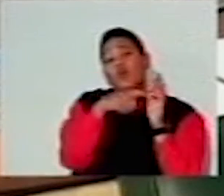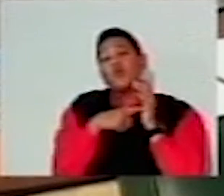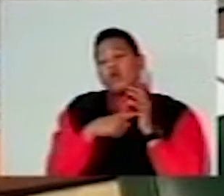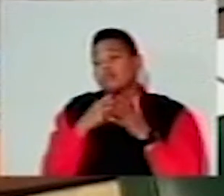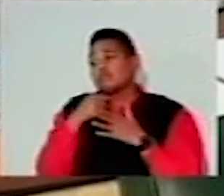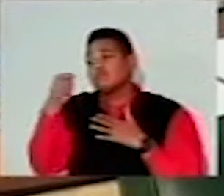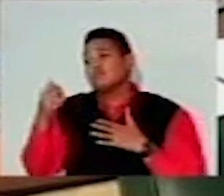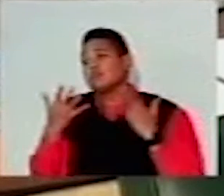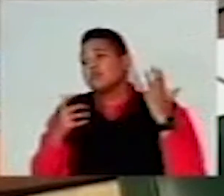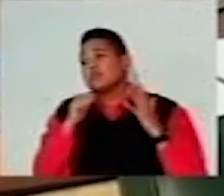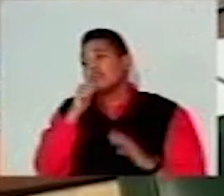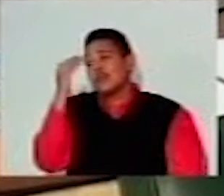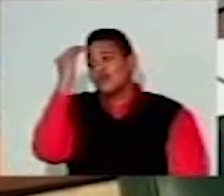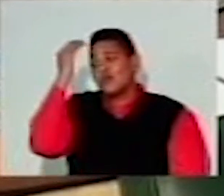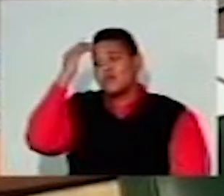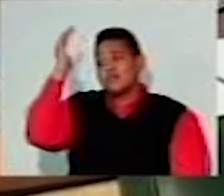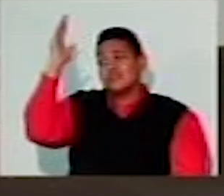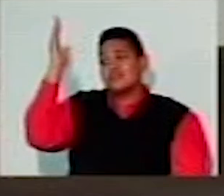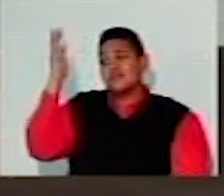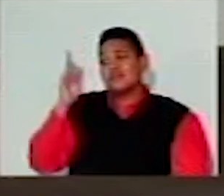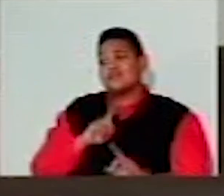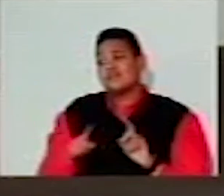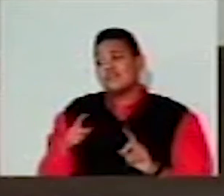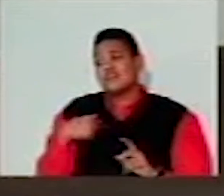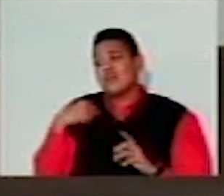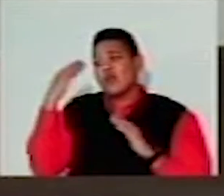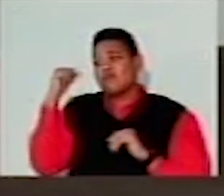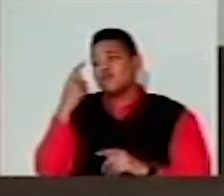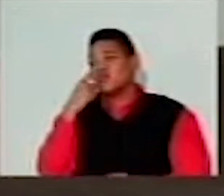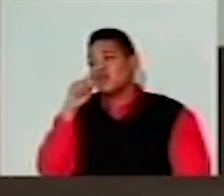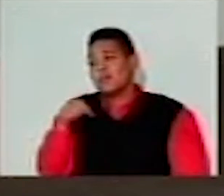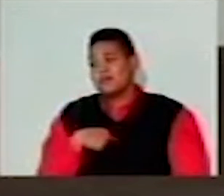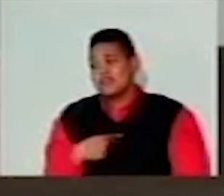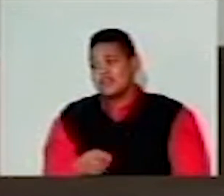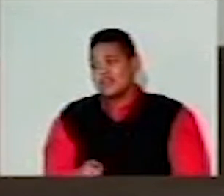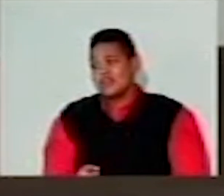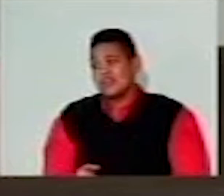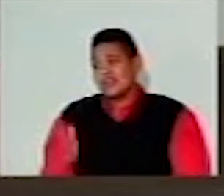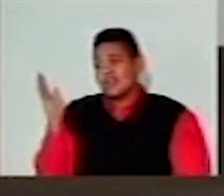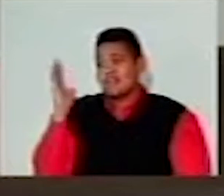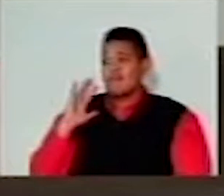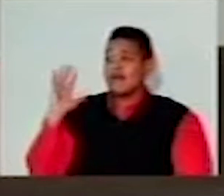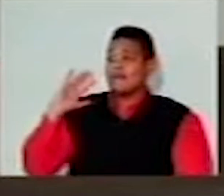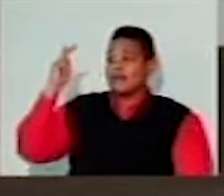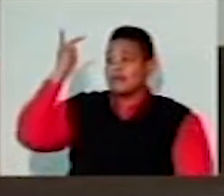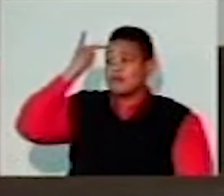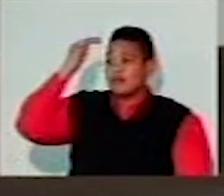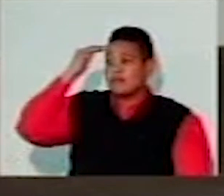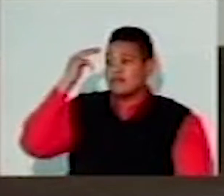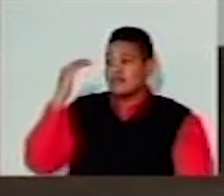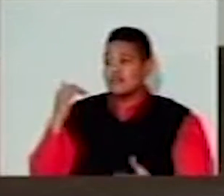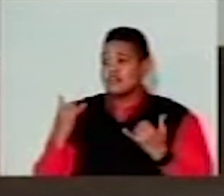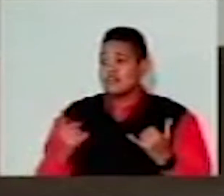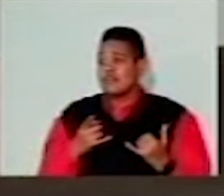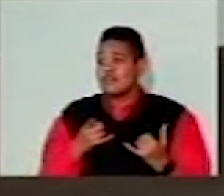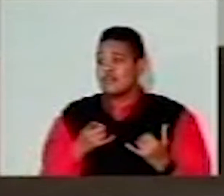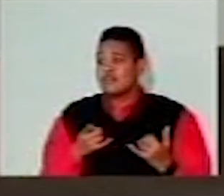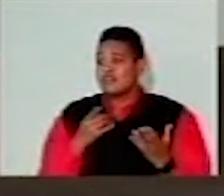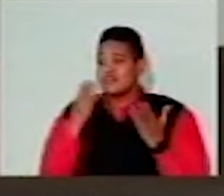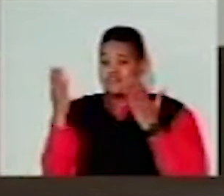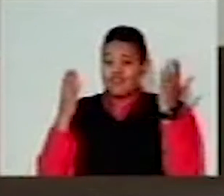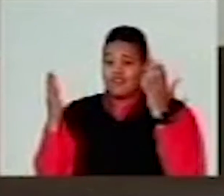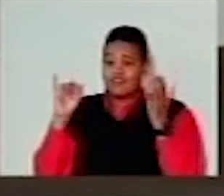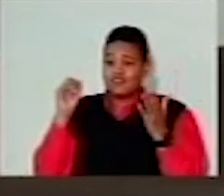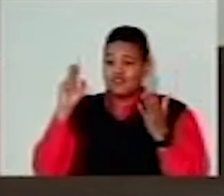Mr. Speaker, but I hope he doesn't mind me saying. The former Prime Minister is now at this moment serving as